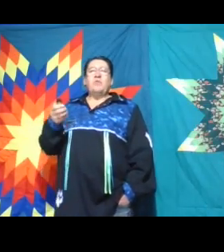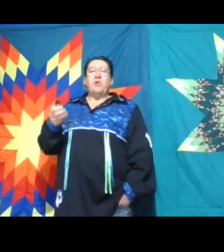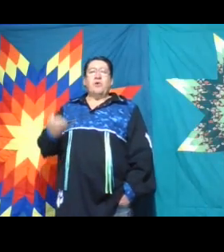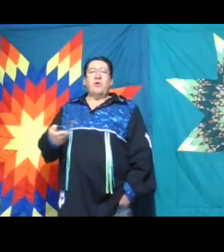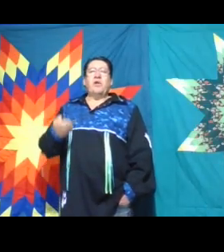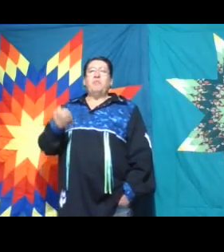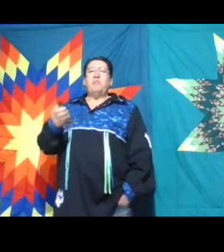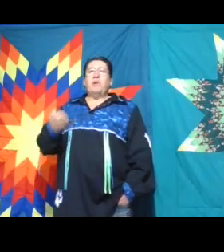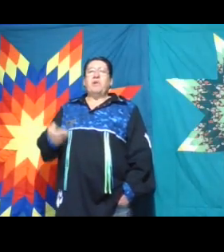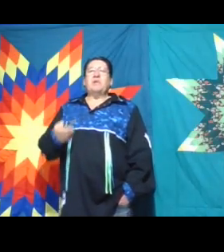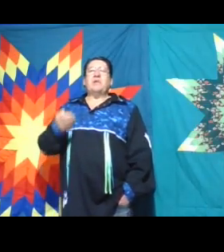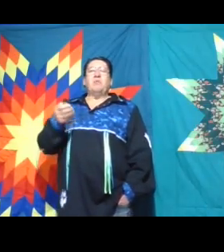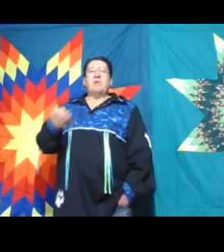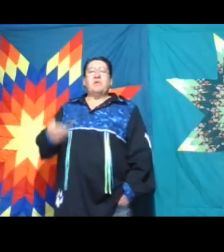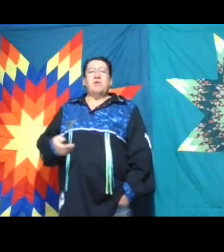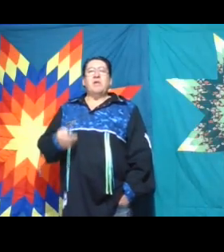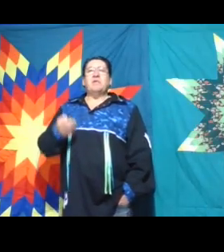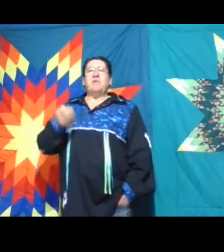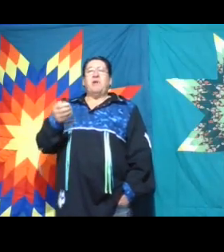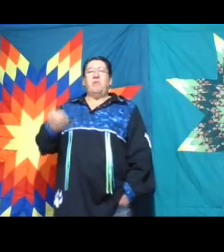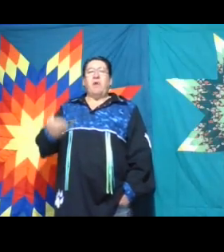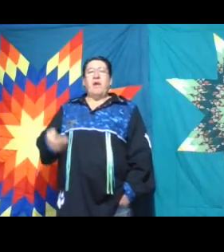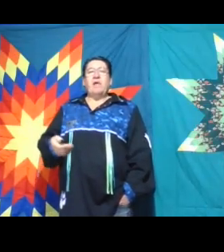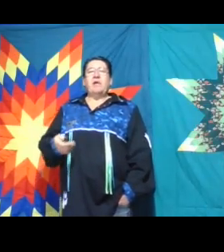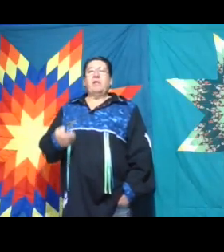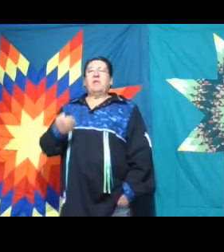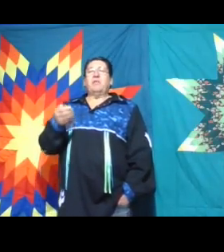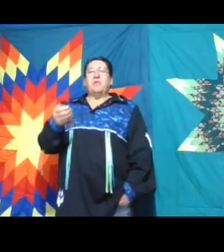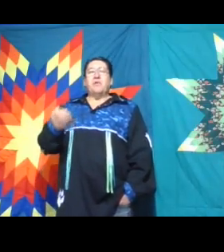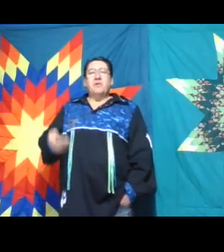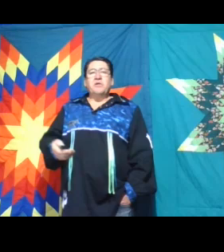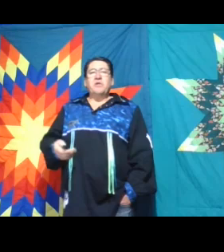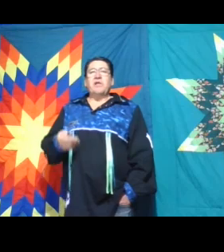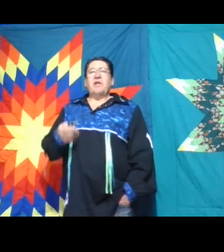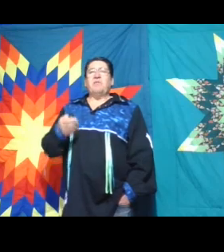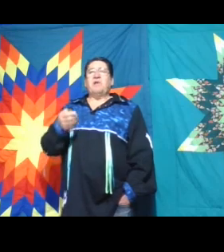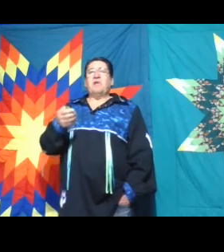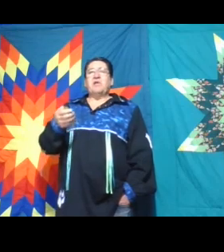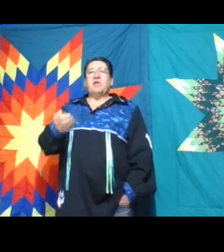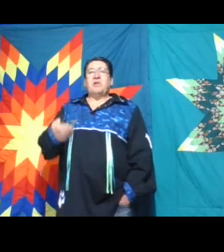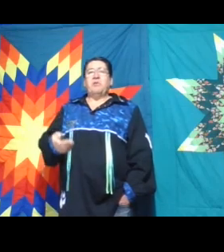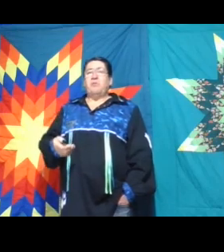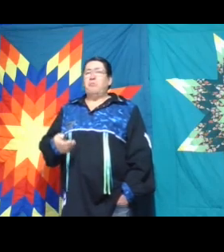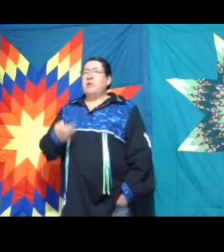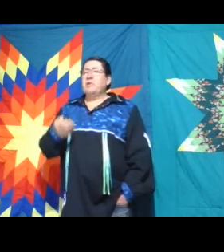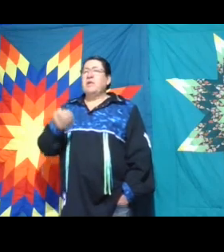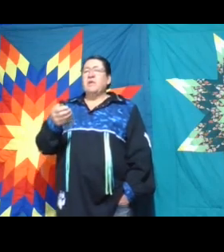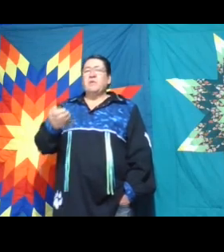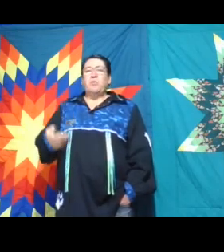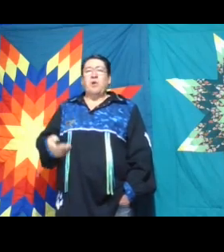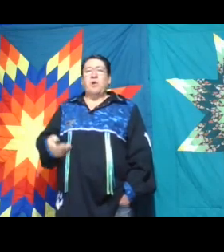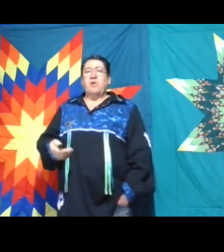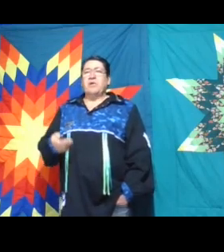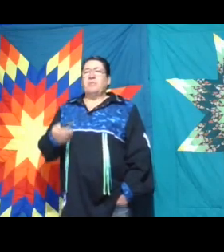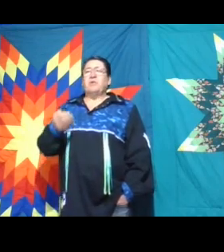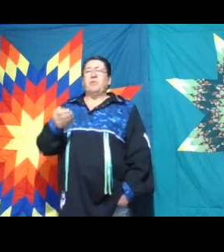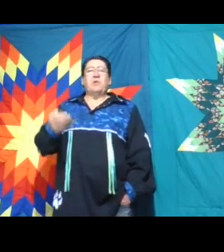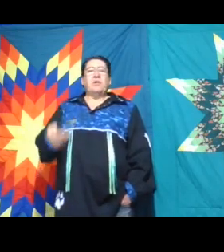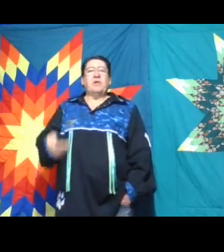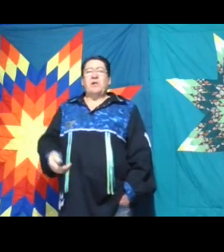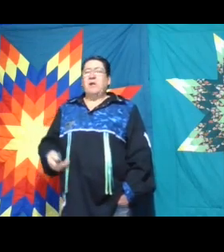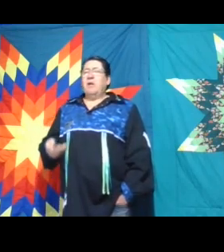trying to earn and build someone's trust right away through nurturing that relationship, through building those